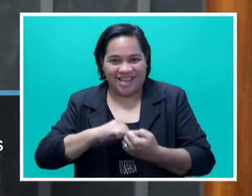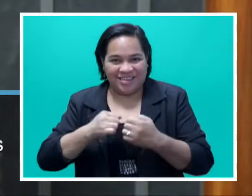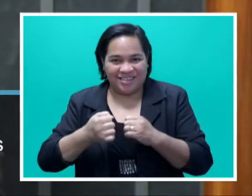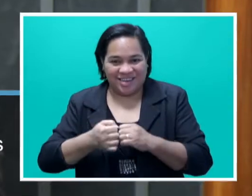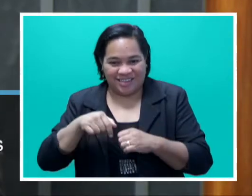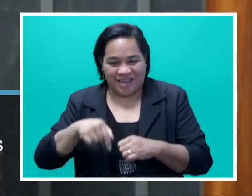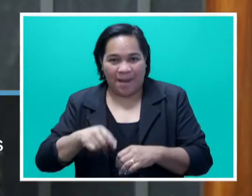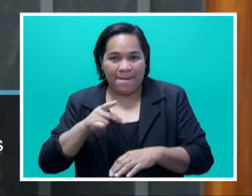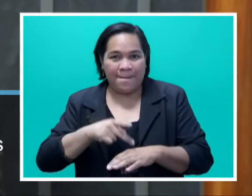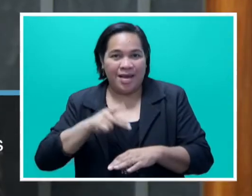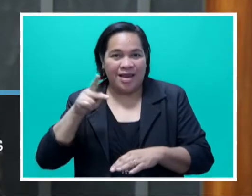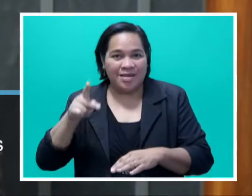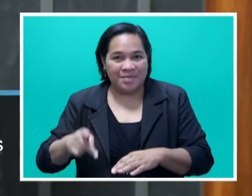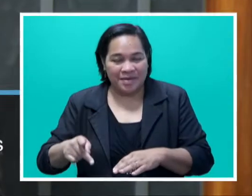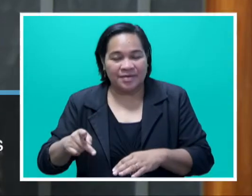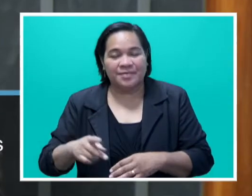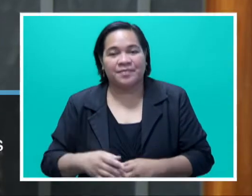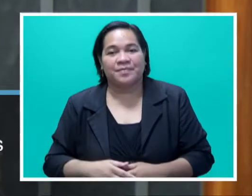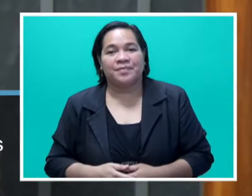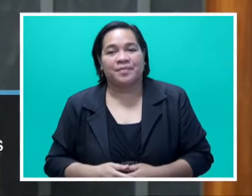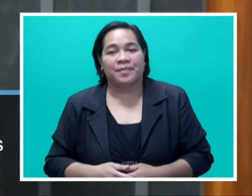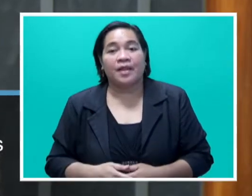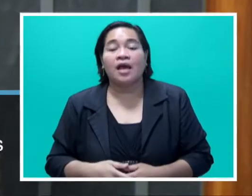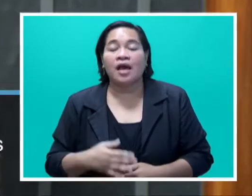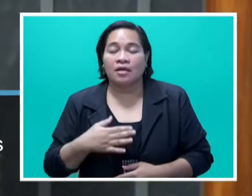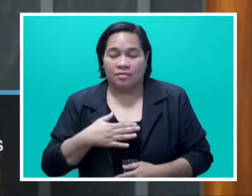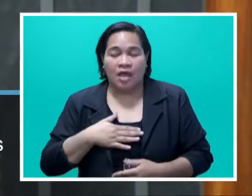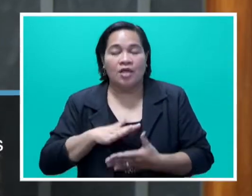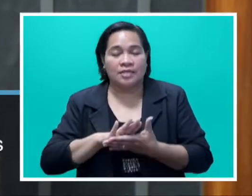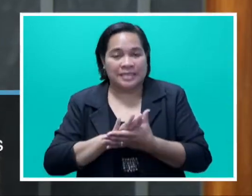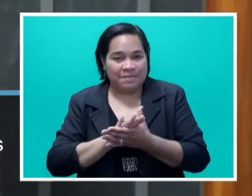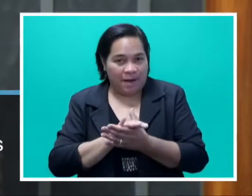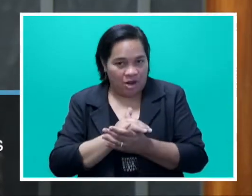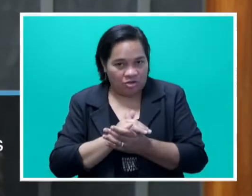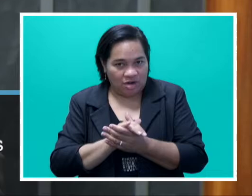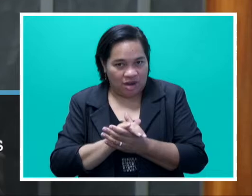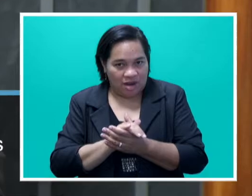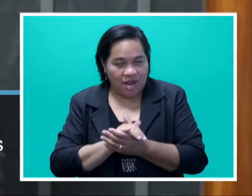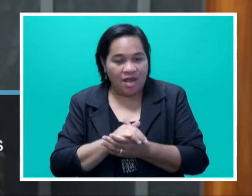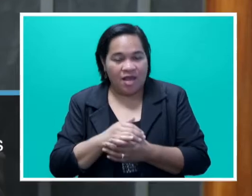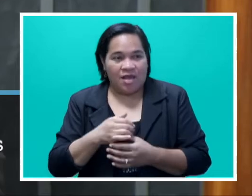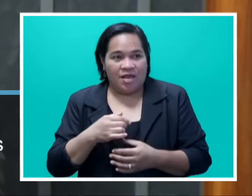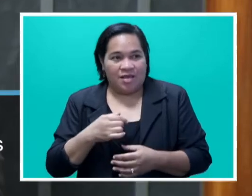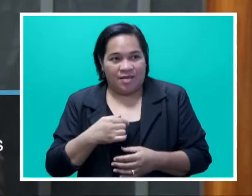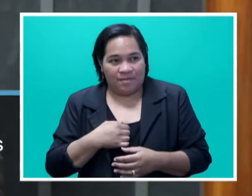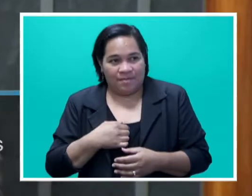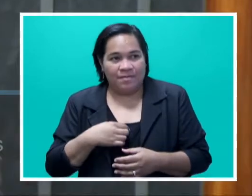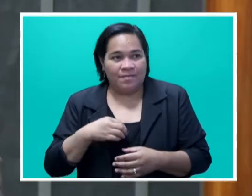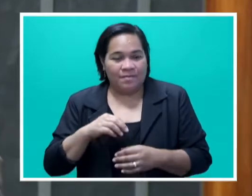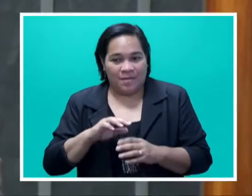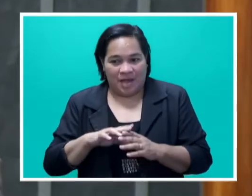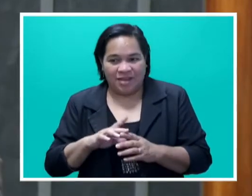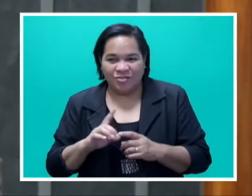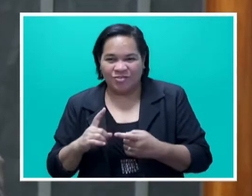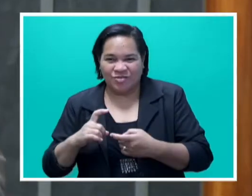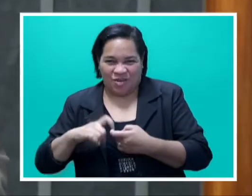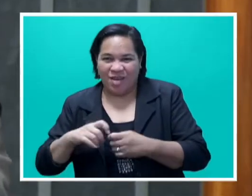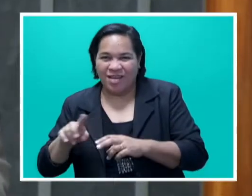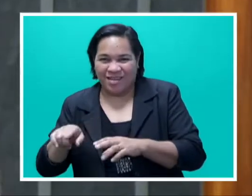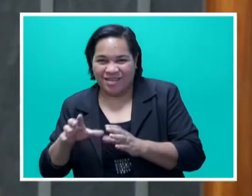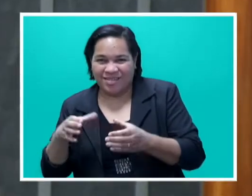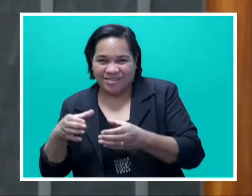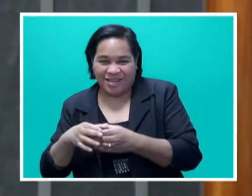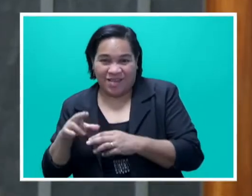Mr. Speaker said, it is a pleasure to join my parliamentary colleagues and the people of